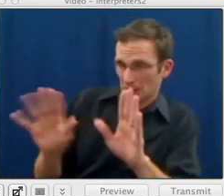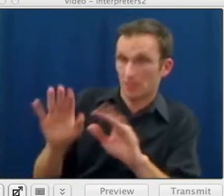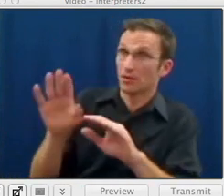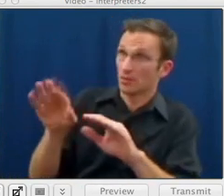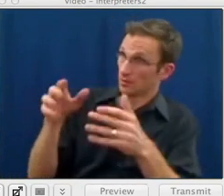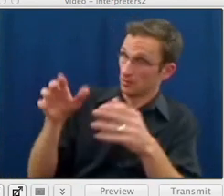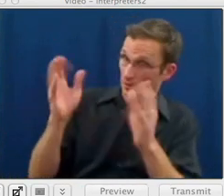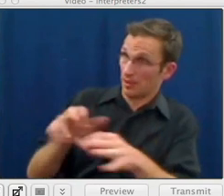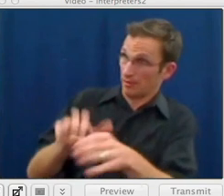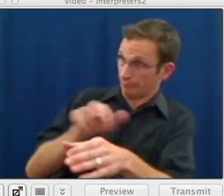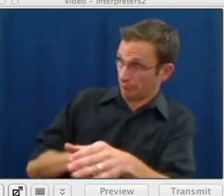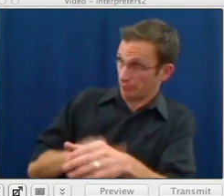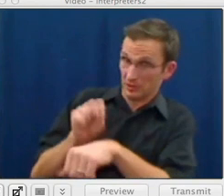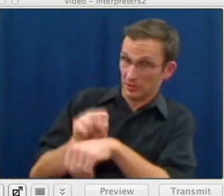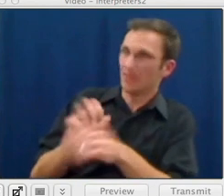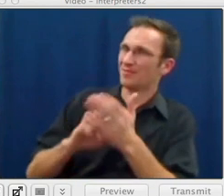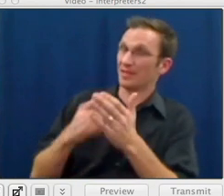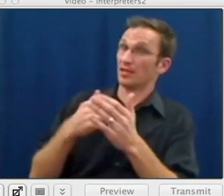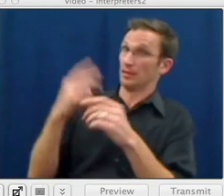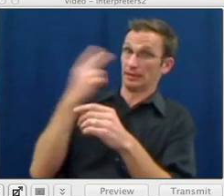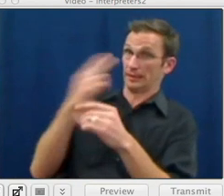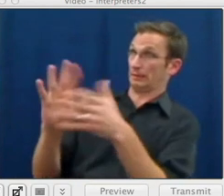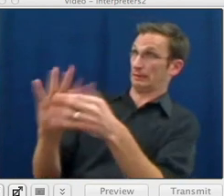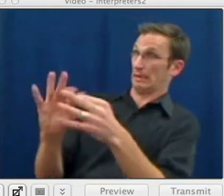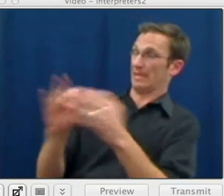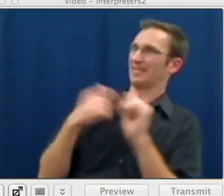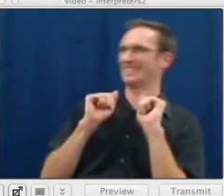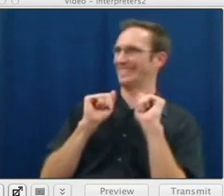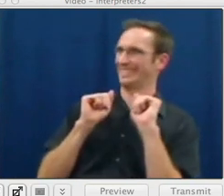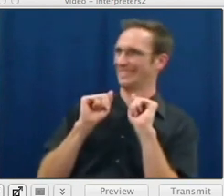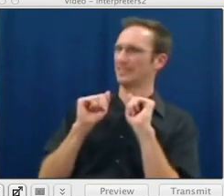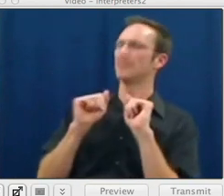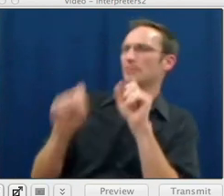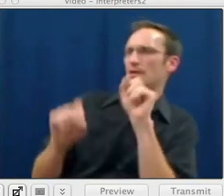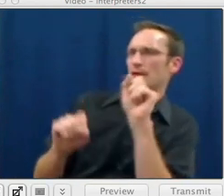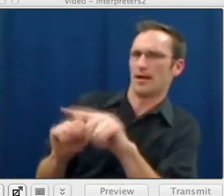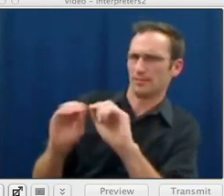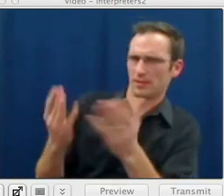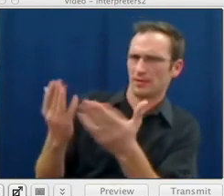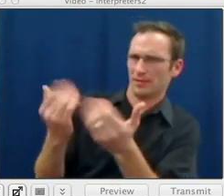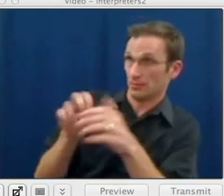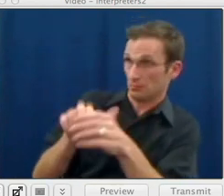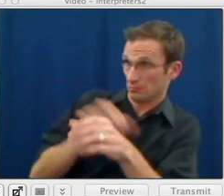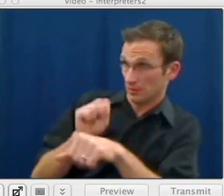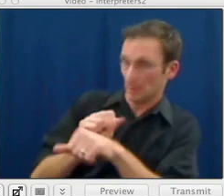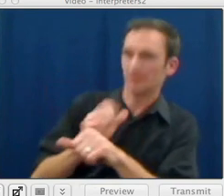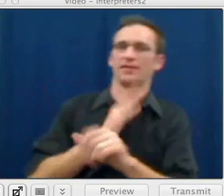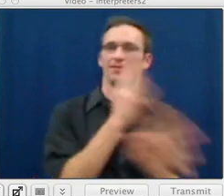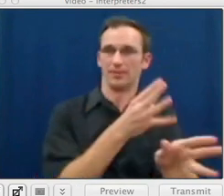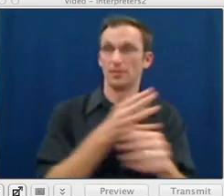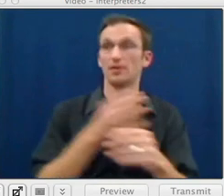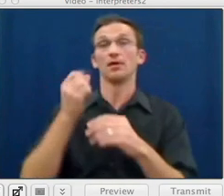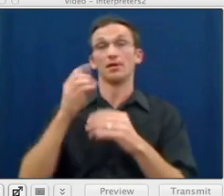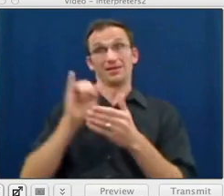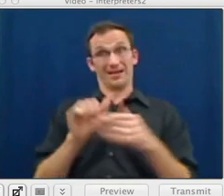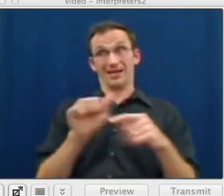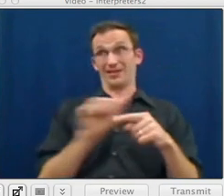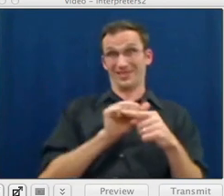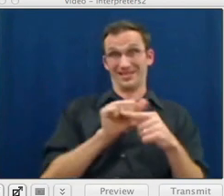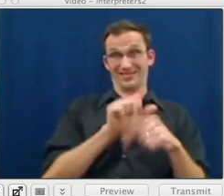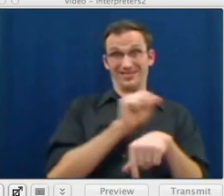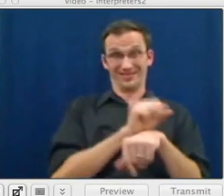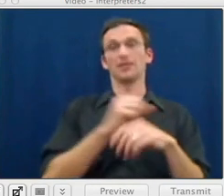she was right, and she's going to ask the question. This interpreter had been there every day of the training at this point with a different teamer. She